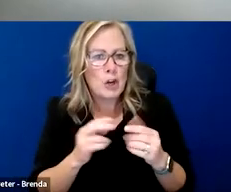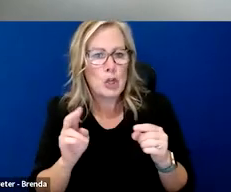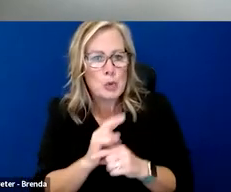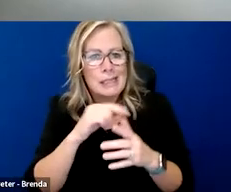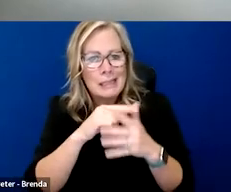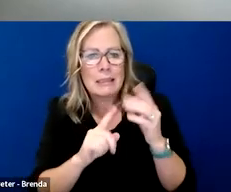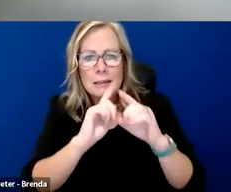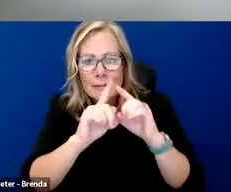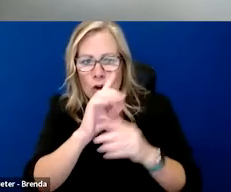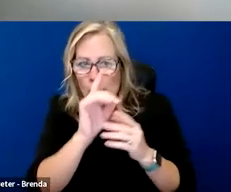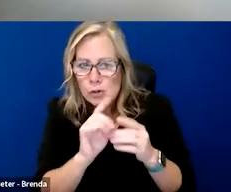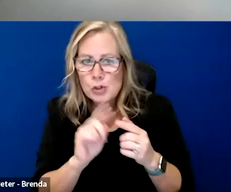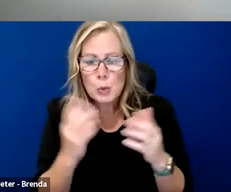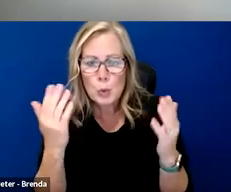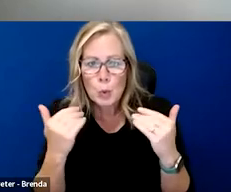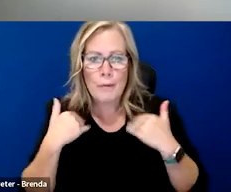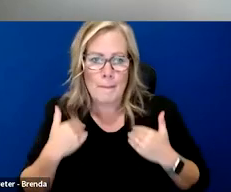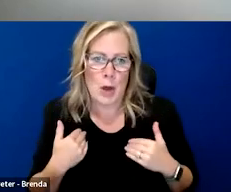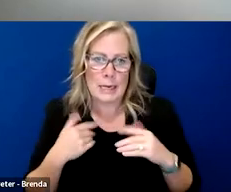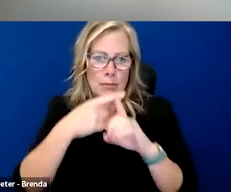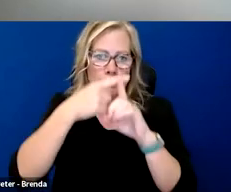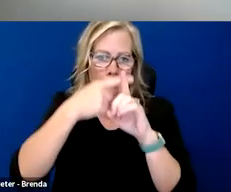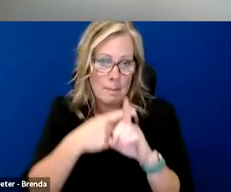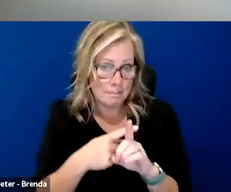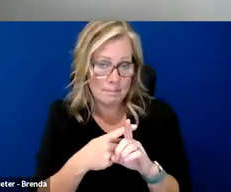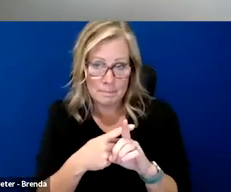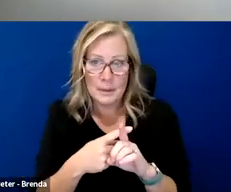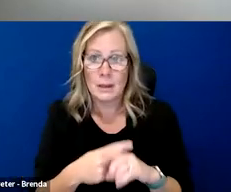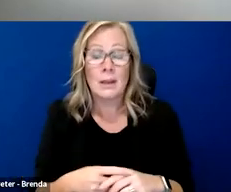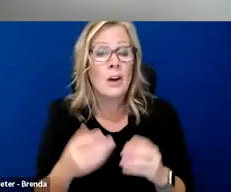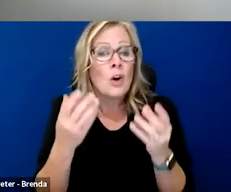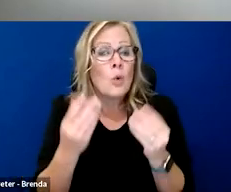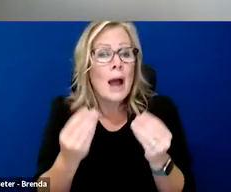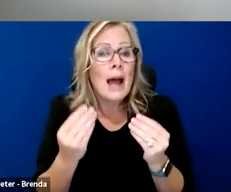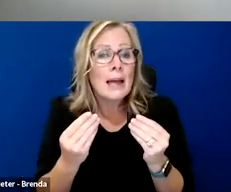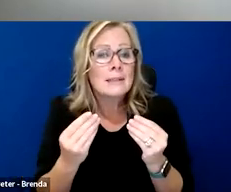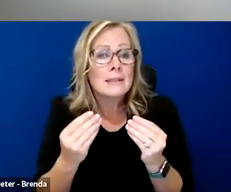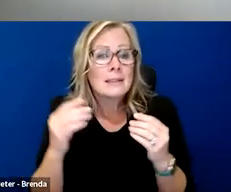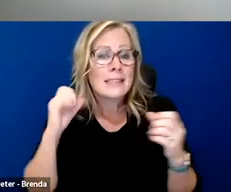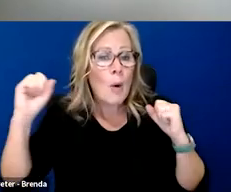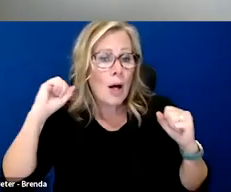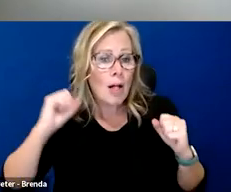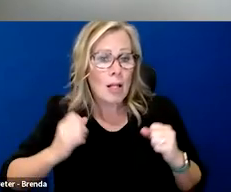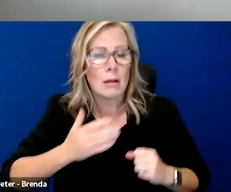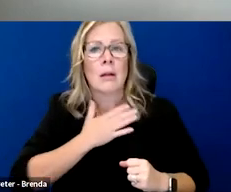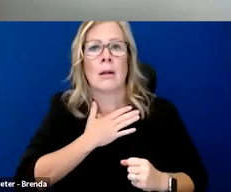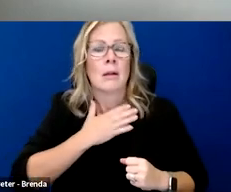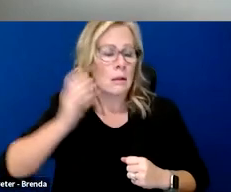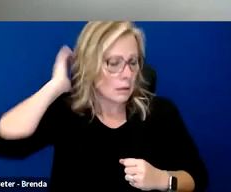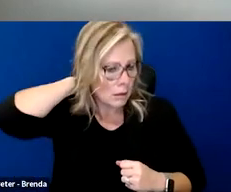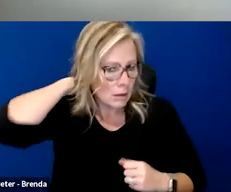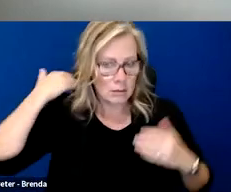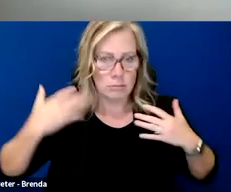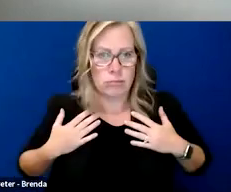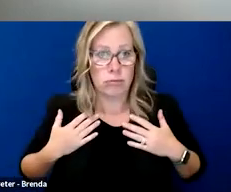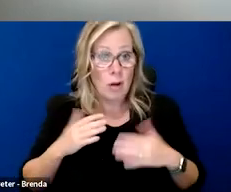different options that one might create within your own home. Even just damp towel, nice cool and damp towels on the body. All of these things can help with evaporation.